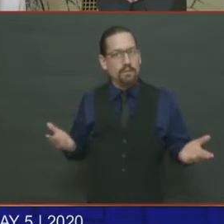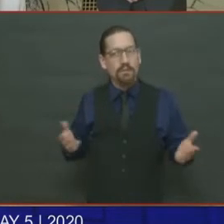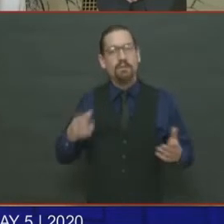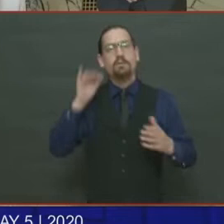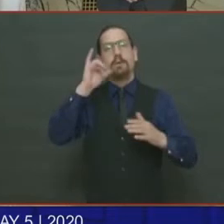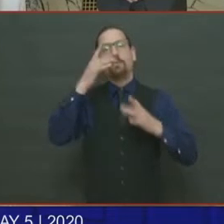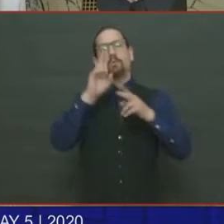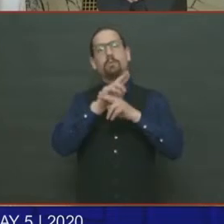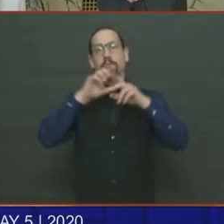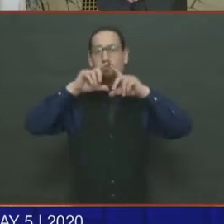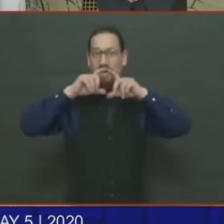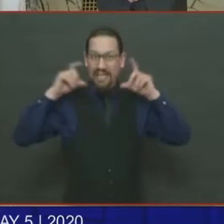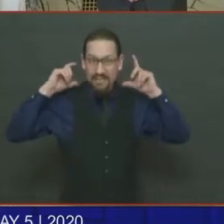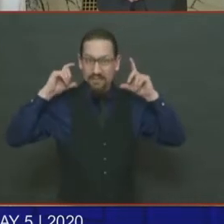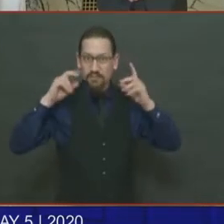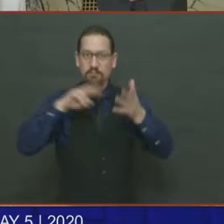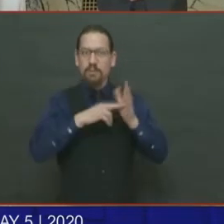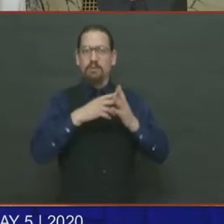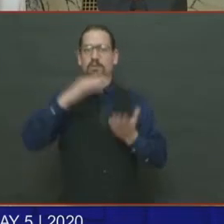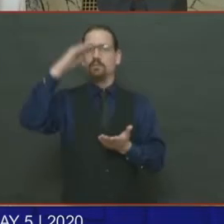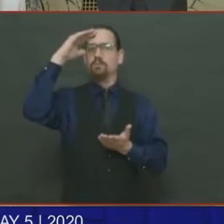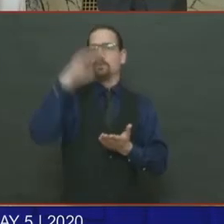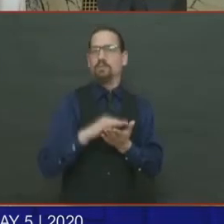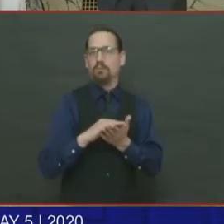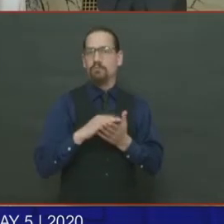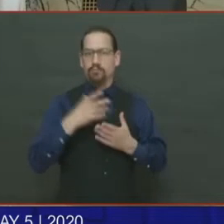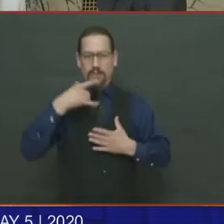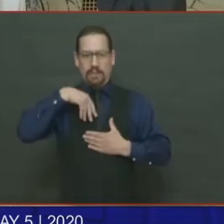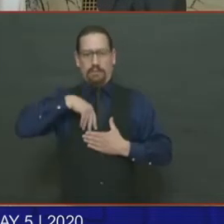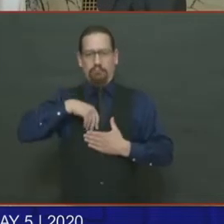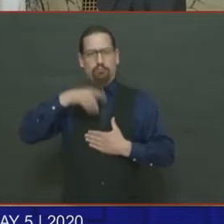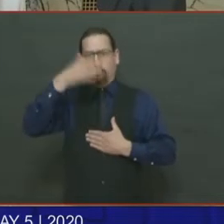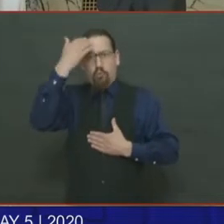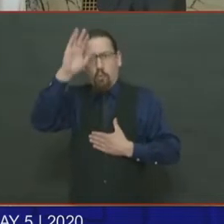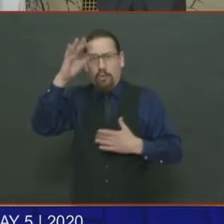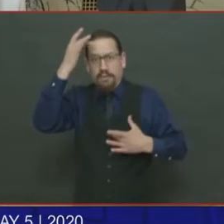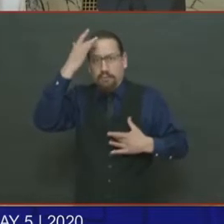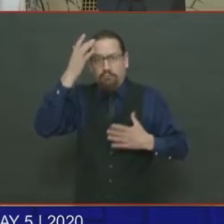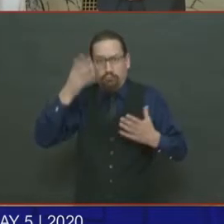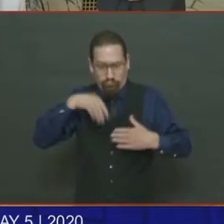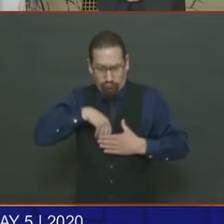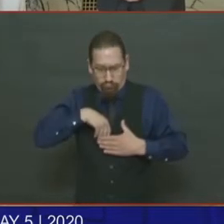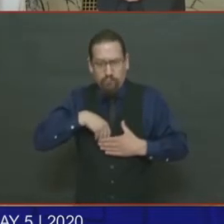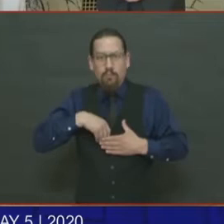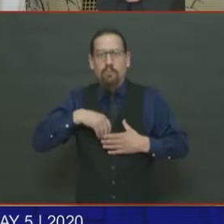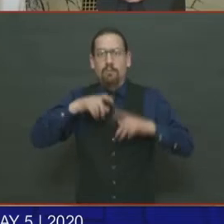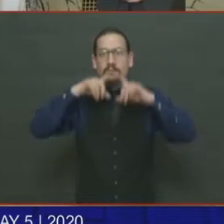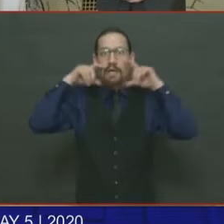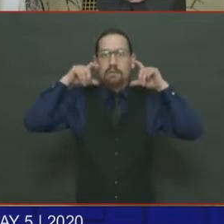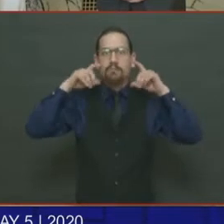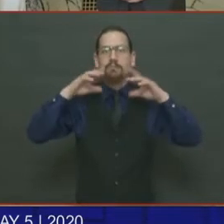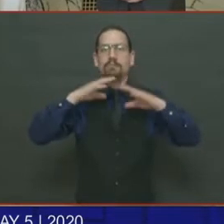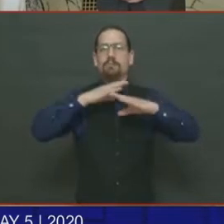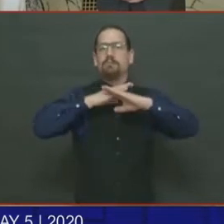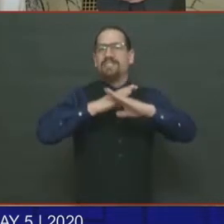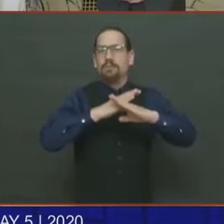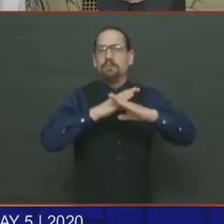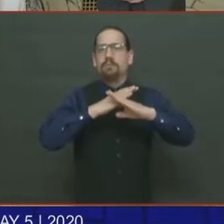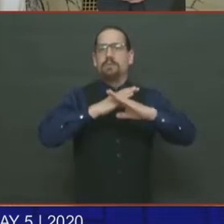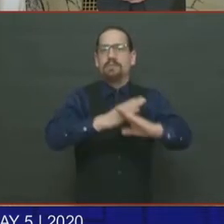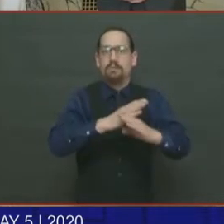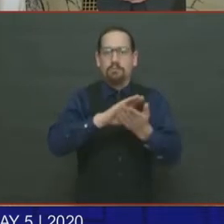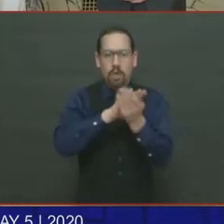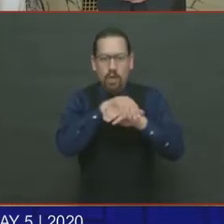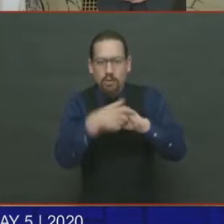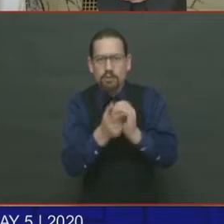A cloth face mask or cloth face covering, as the governor said, it could be a scarf as long as it's covering